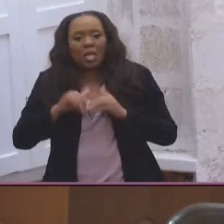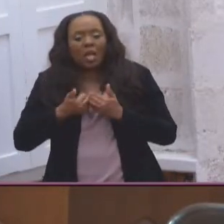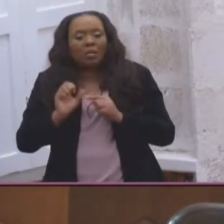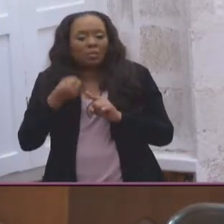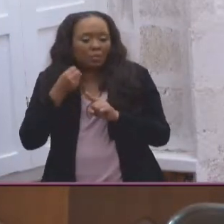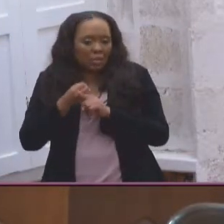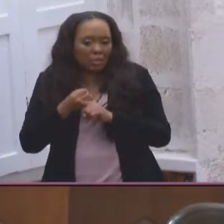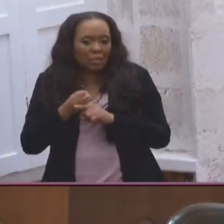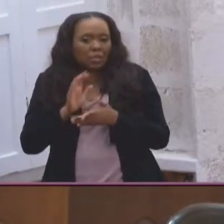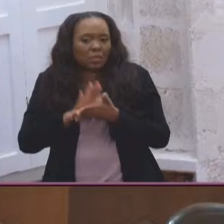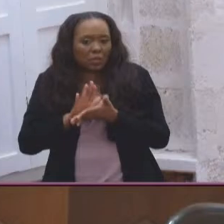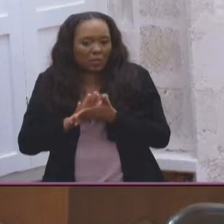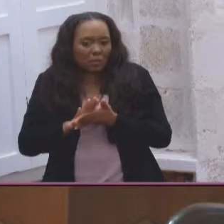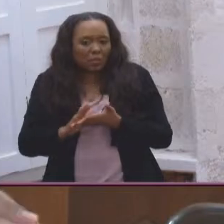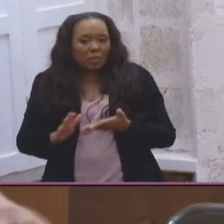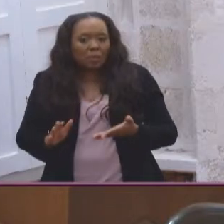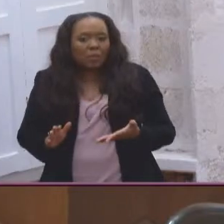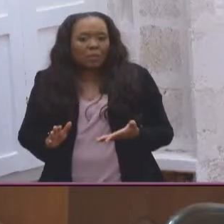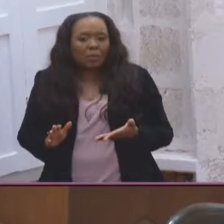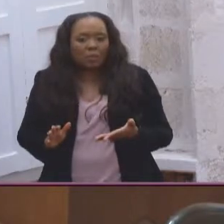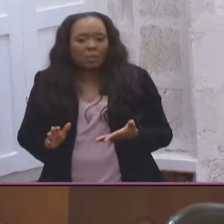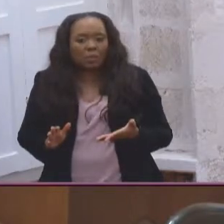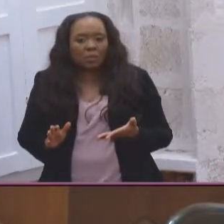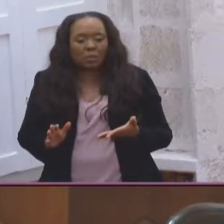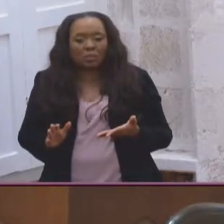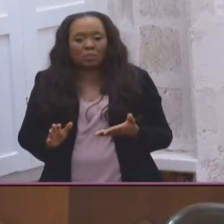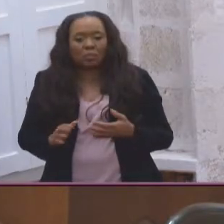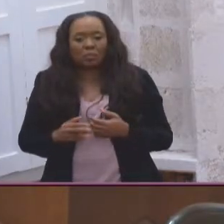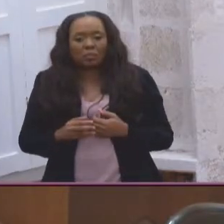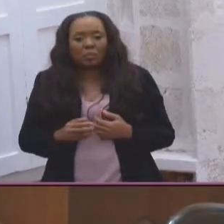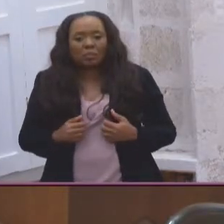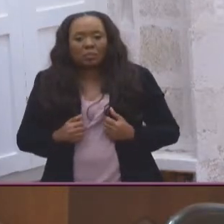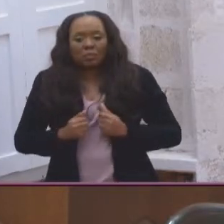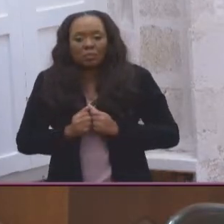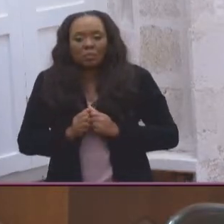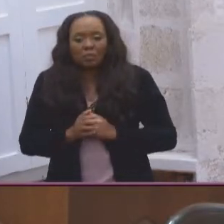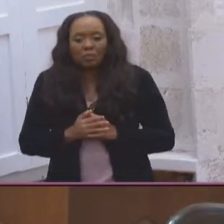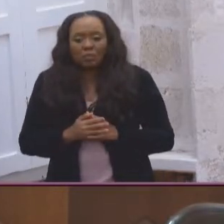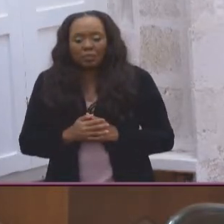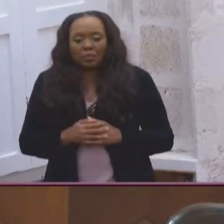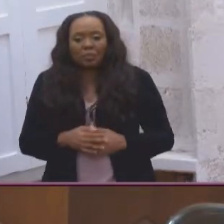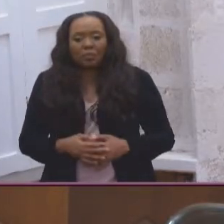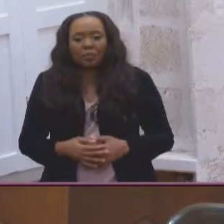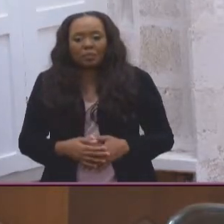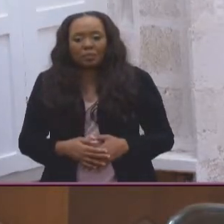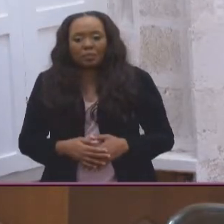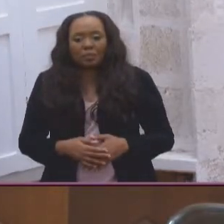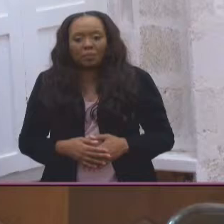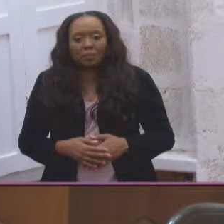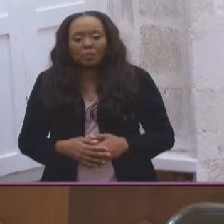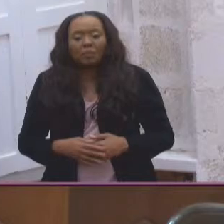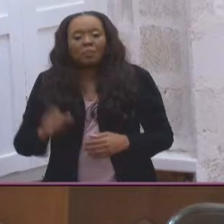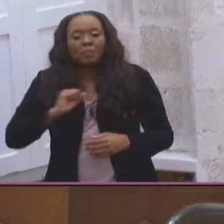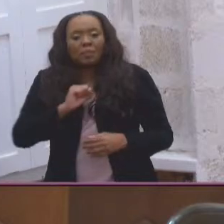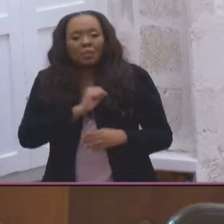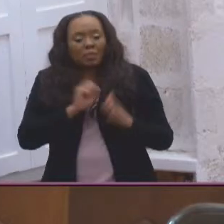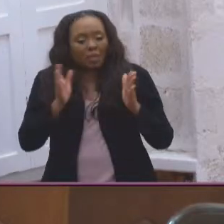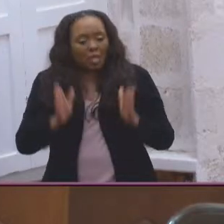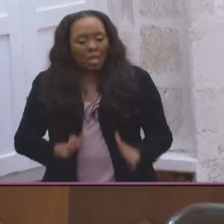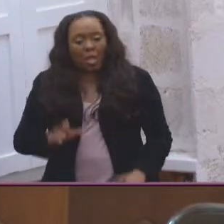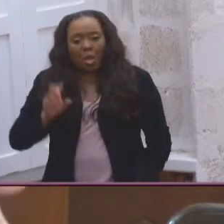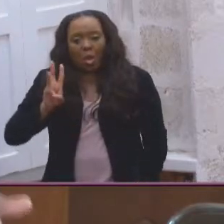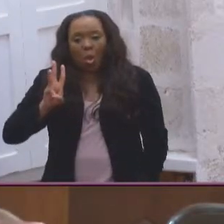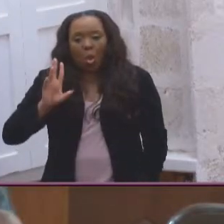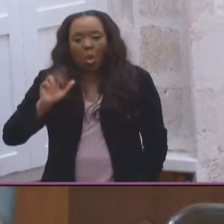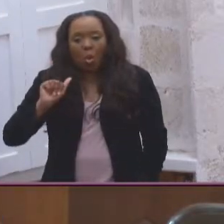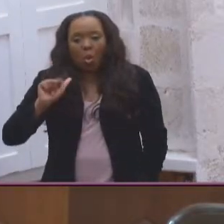therefore, Senator Walker was absolutely correct with respect to the country now has to learn